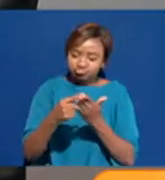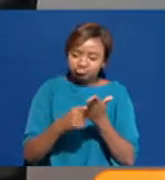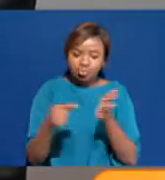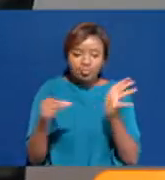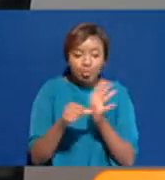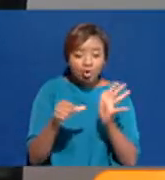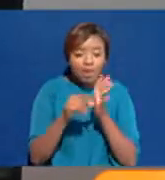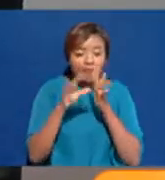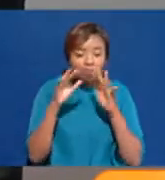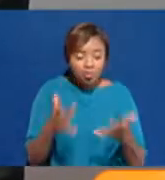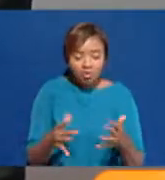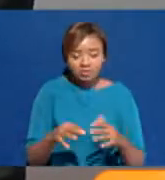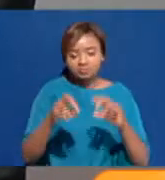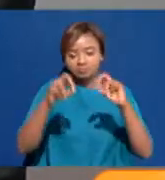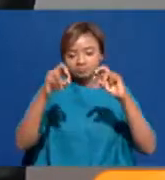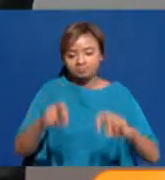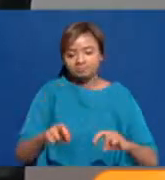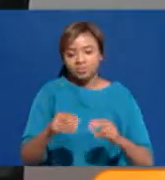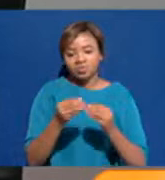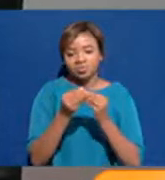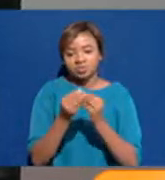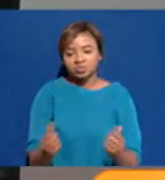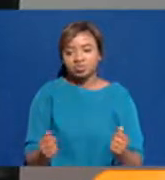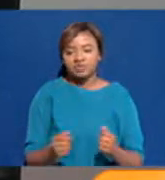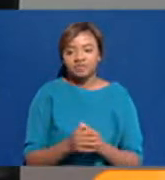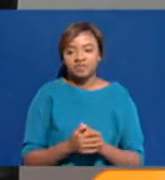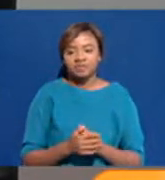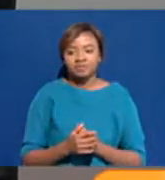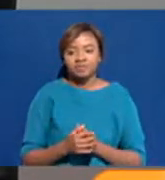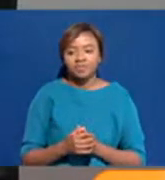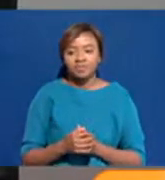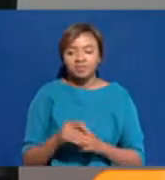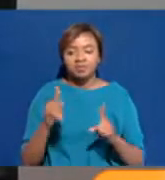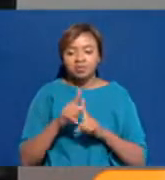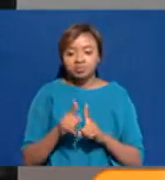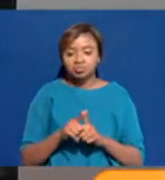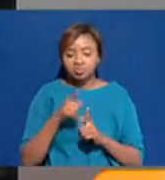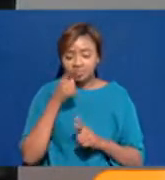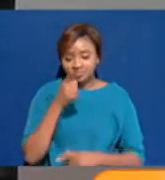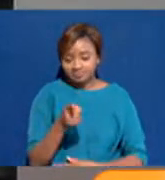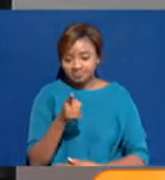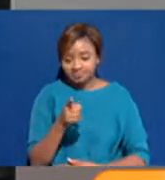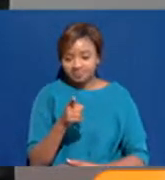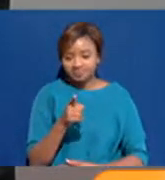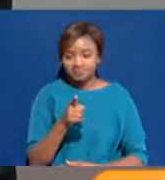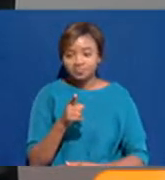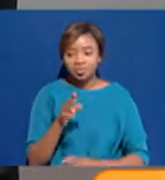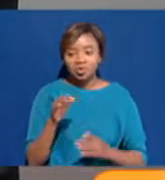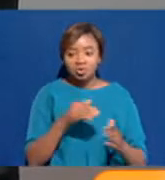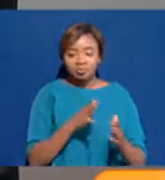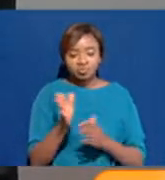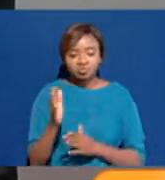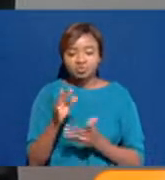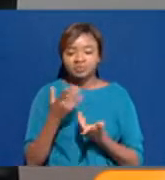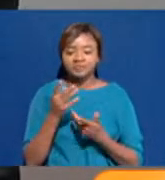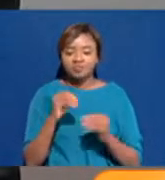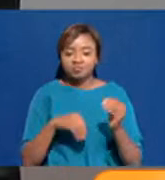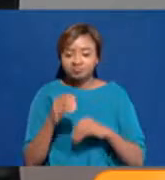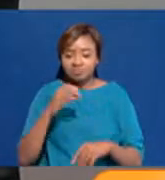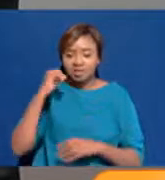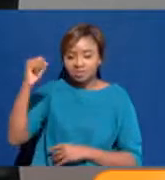problems are. That is a way of governance. And that means the time for electioneering politics is